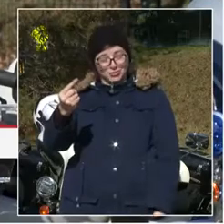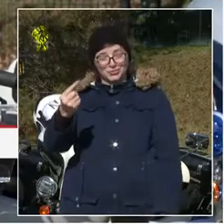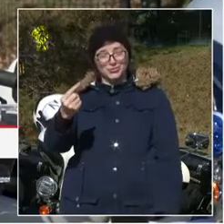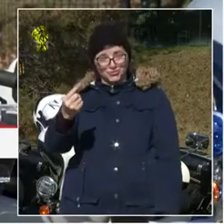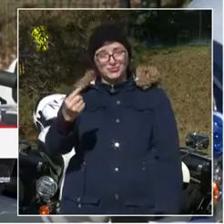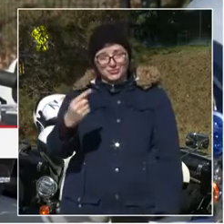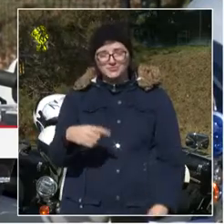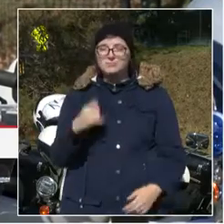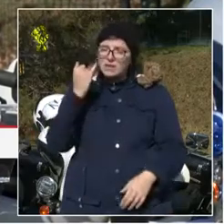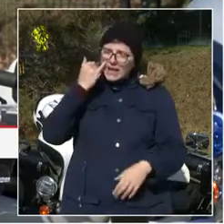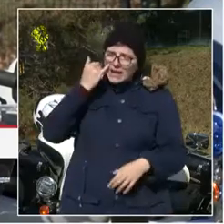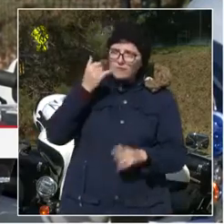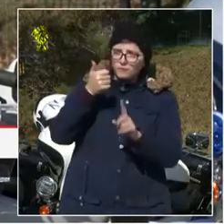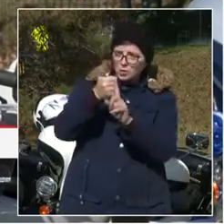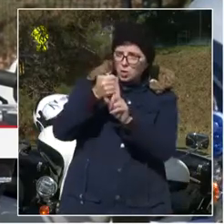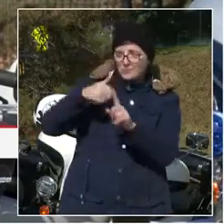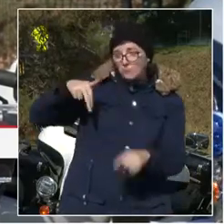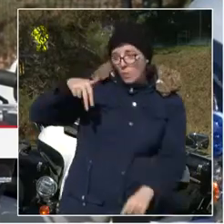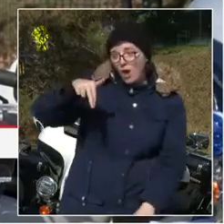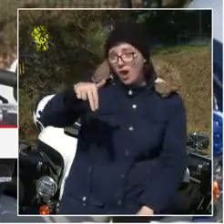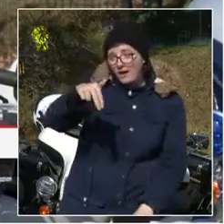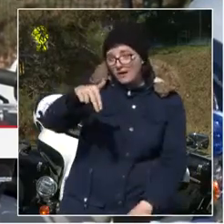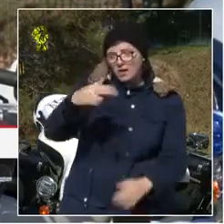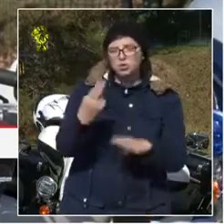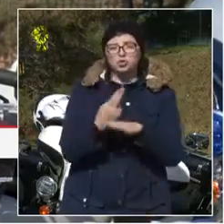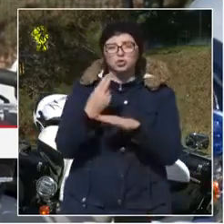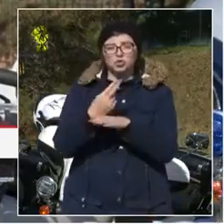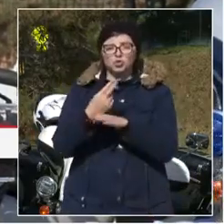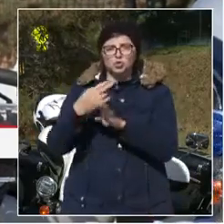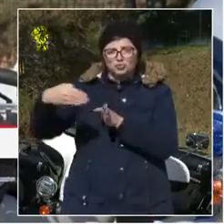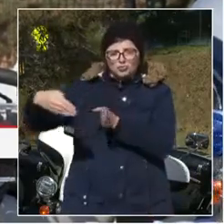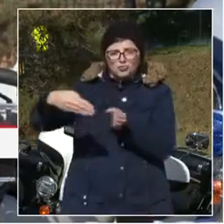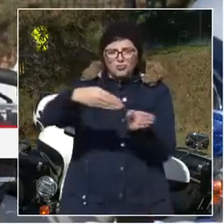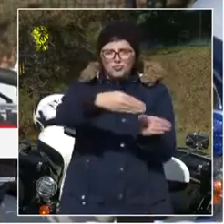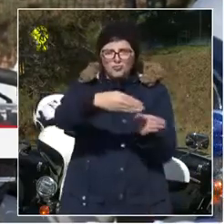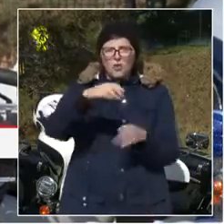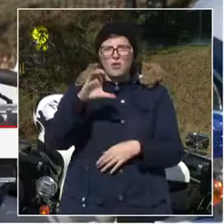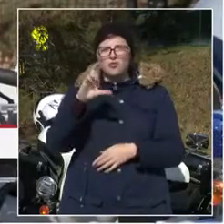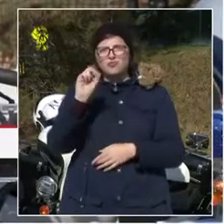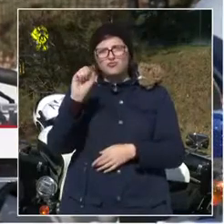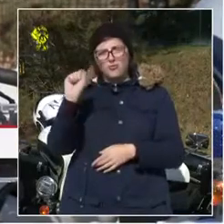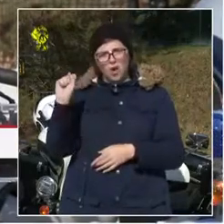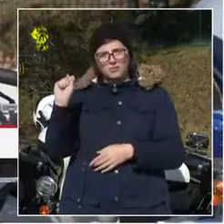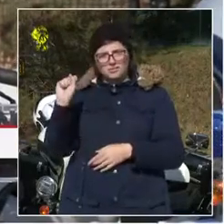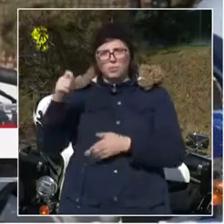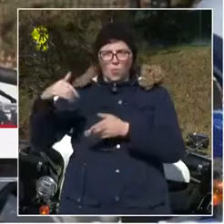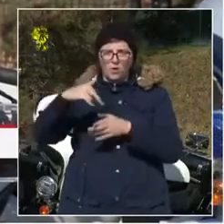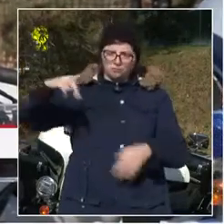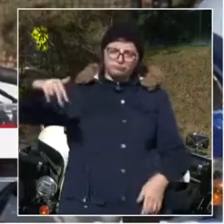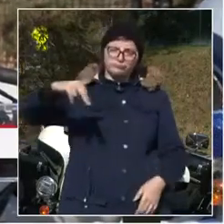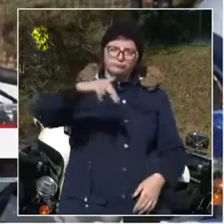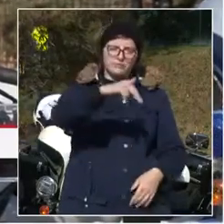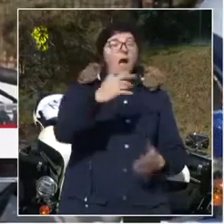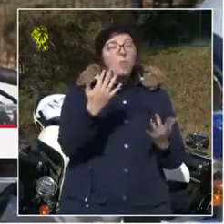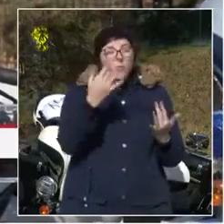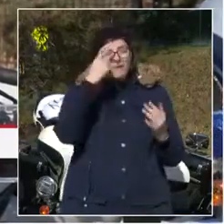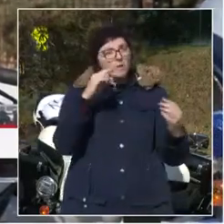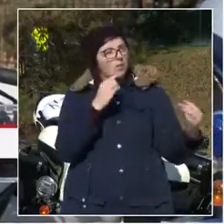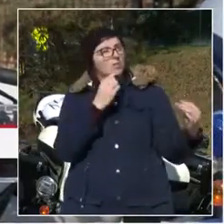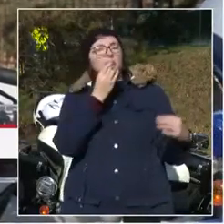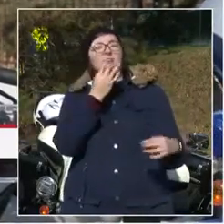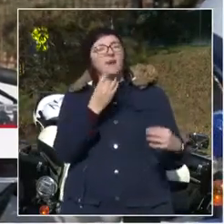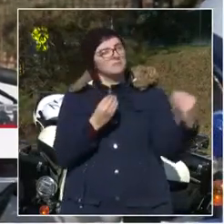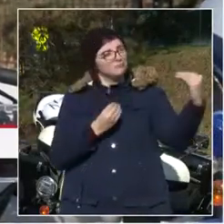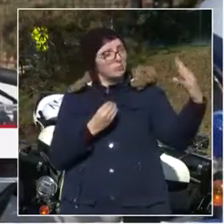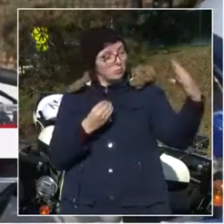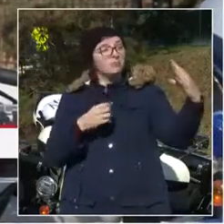And if you're walking, please use a crosswalk and wait for the walk signal. So as I close, I want to thank our